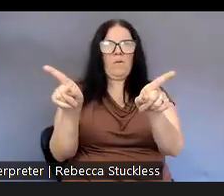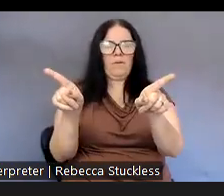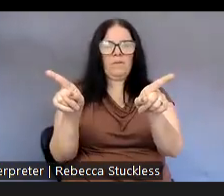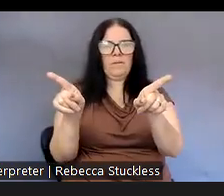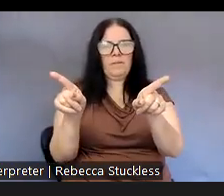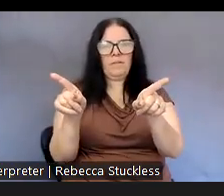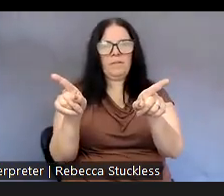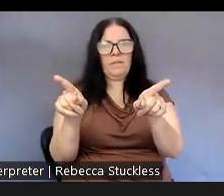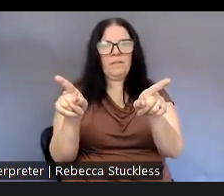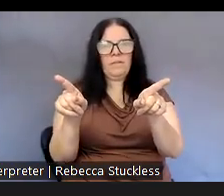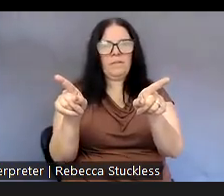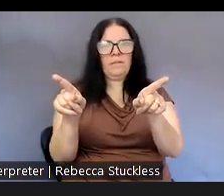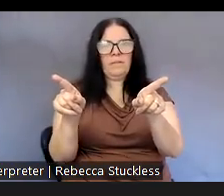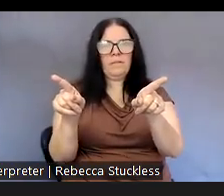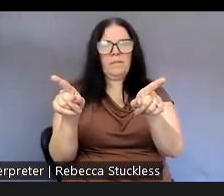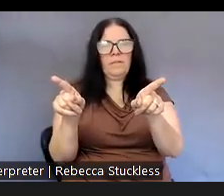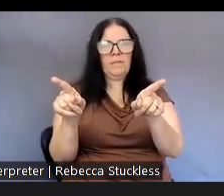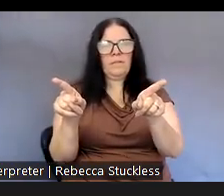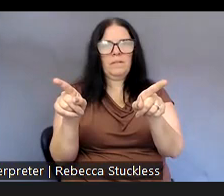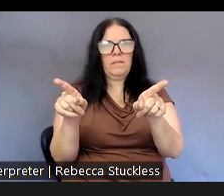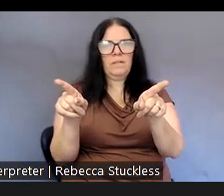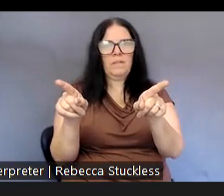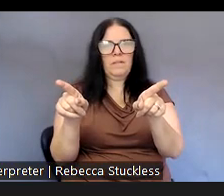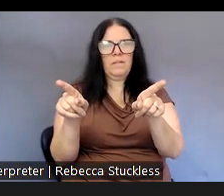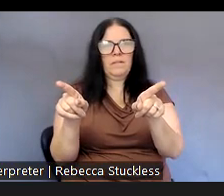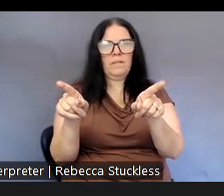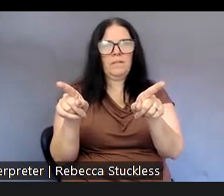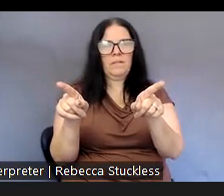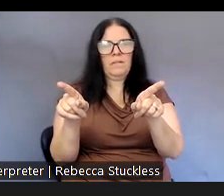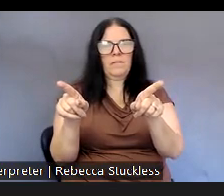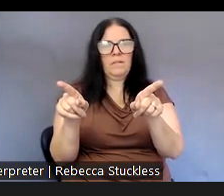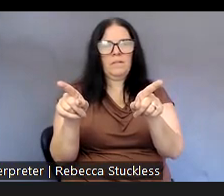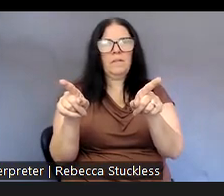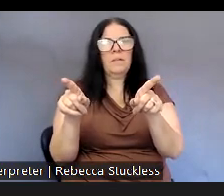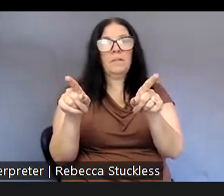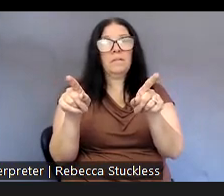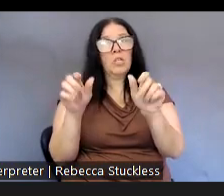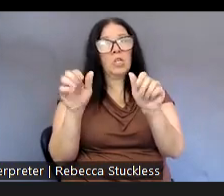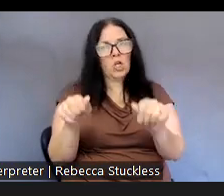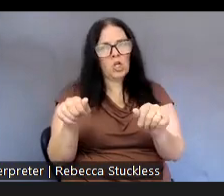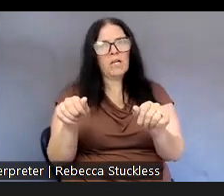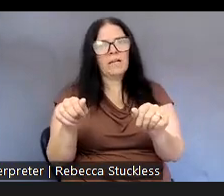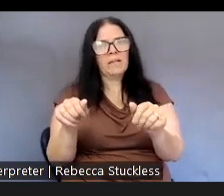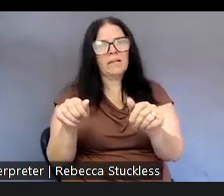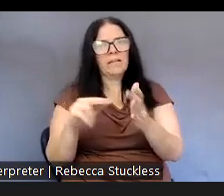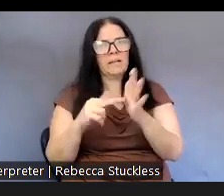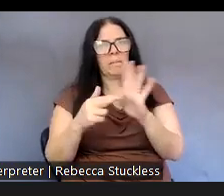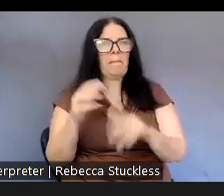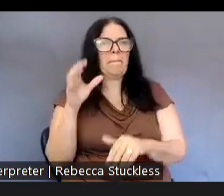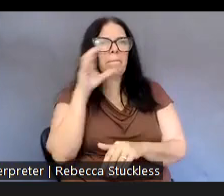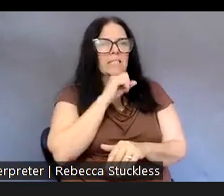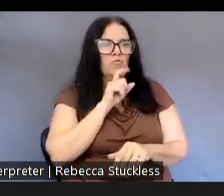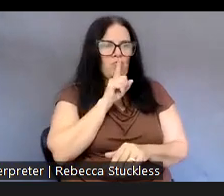direction, then that could occur at the expense of really